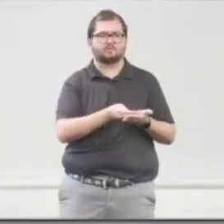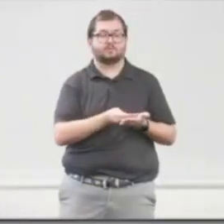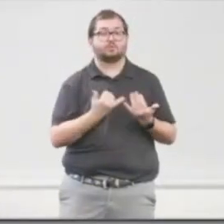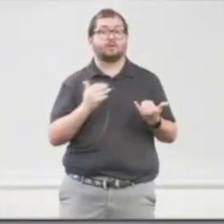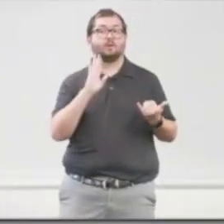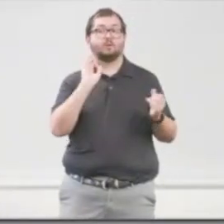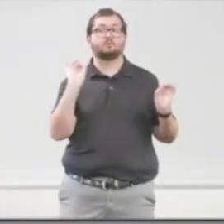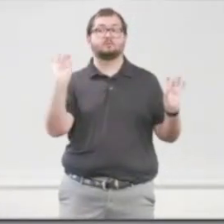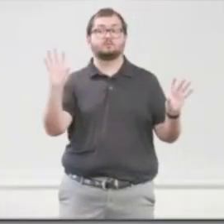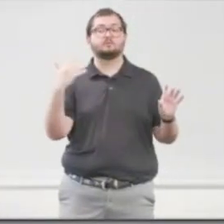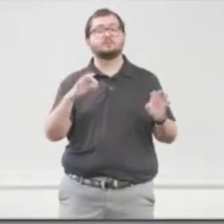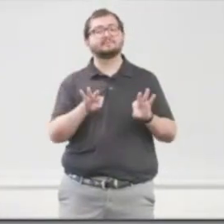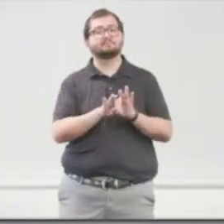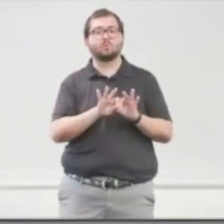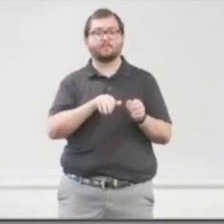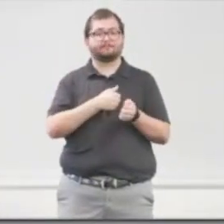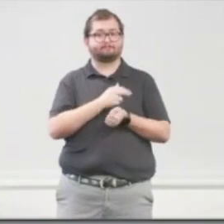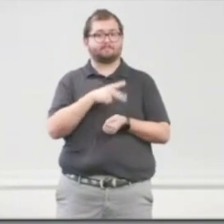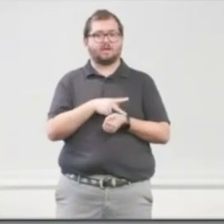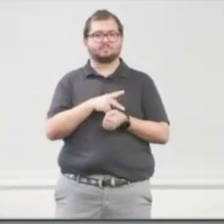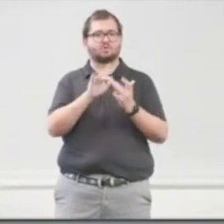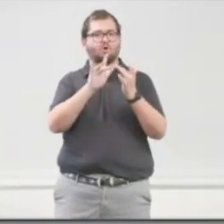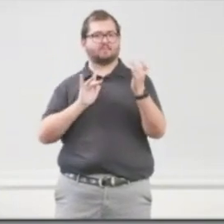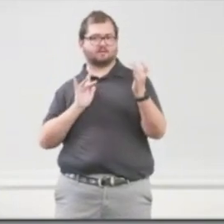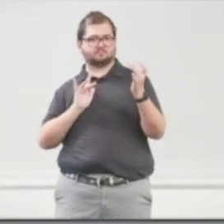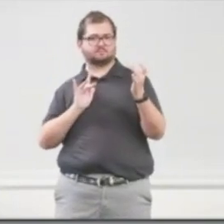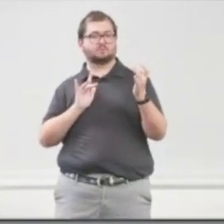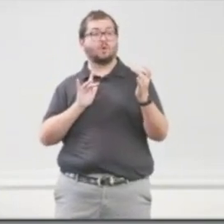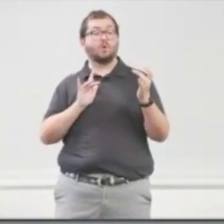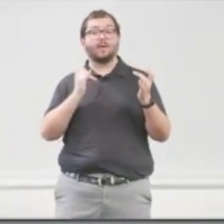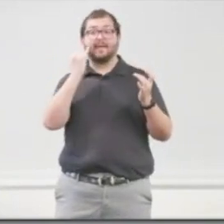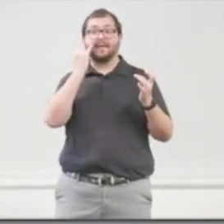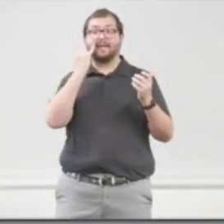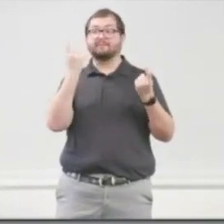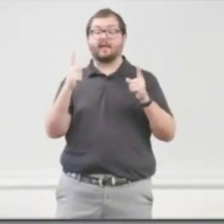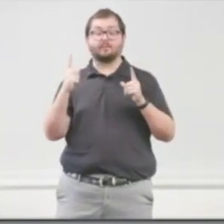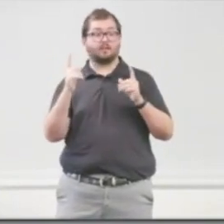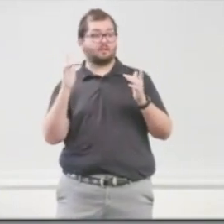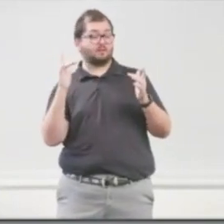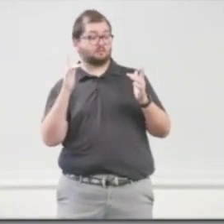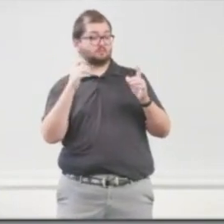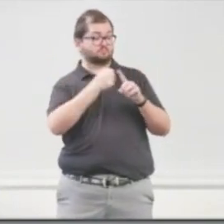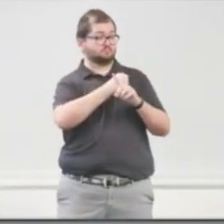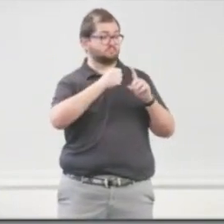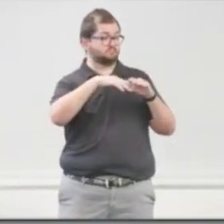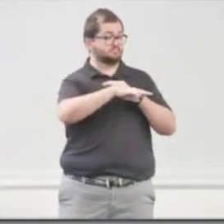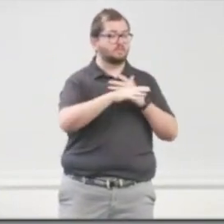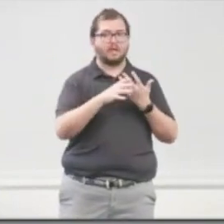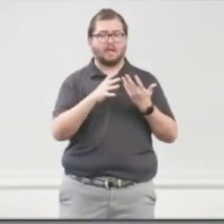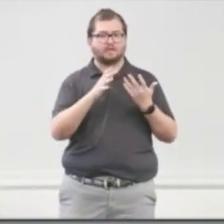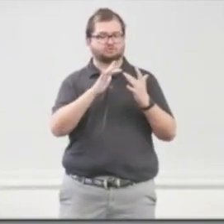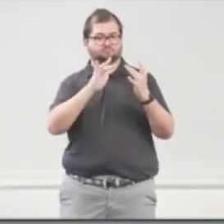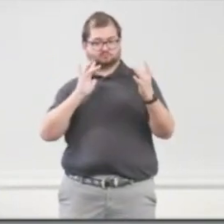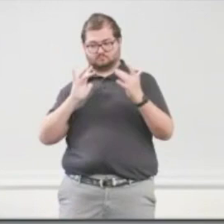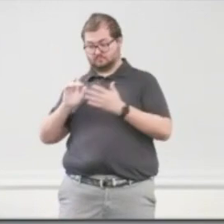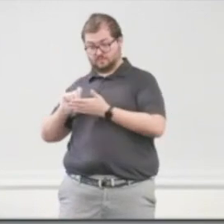now, have backups that are offline that you can at least get your organization back up and running, and then worry about recovering your data after that.